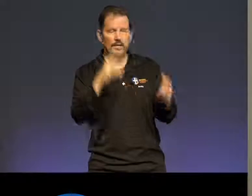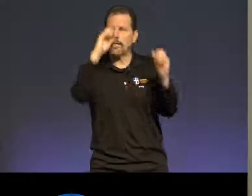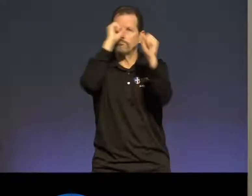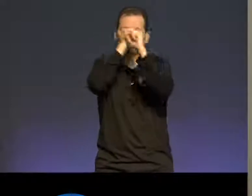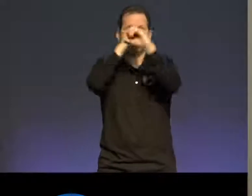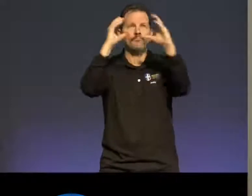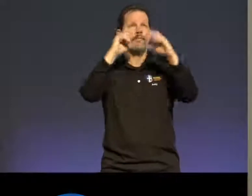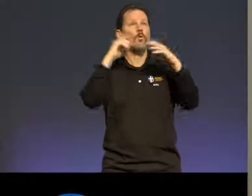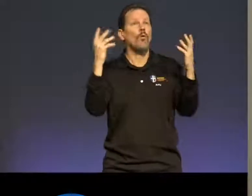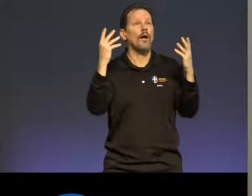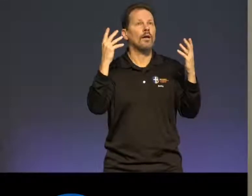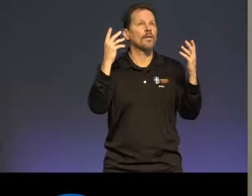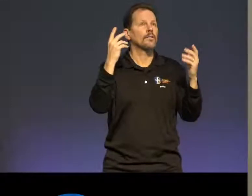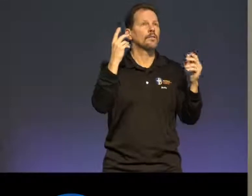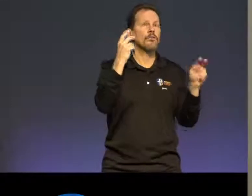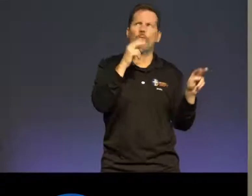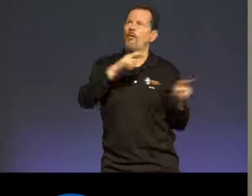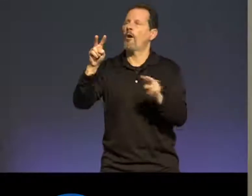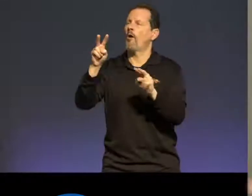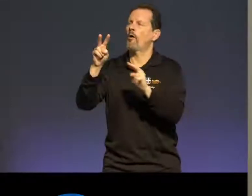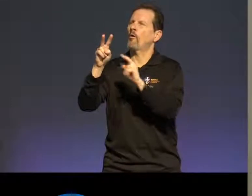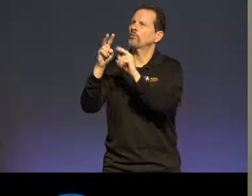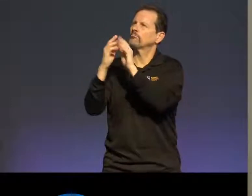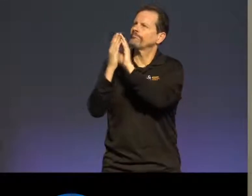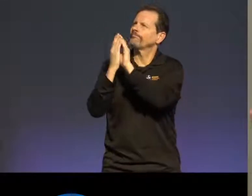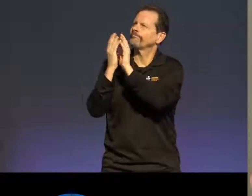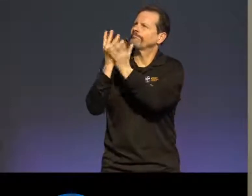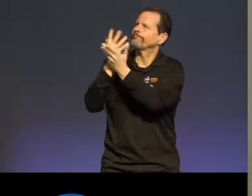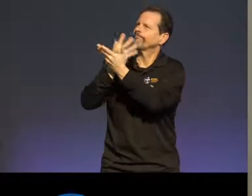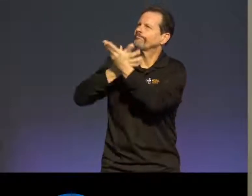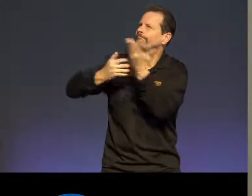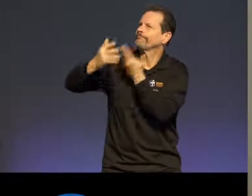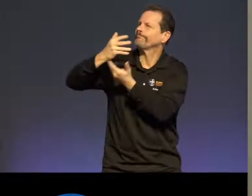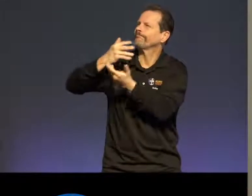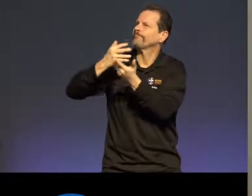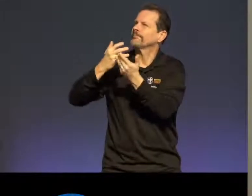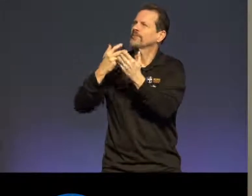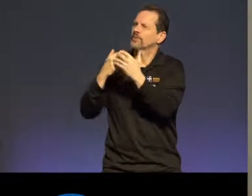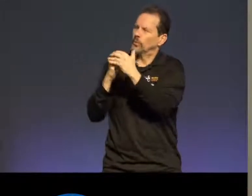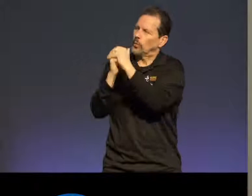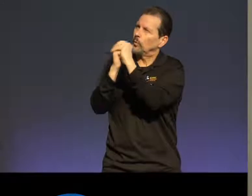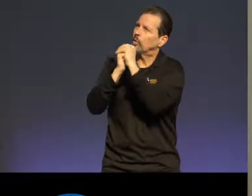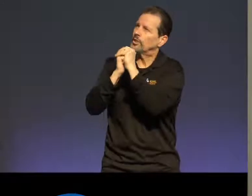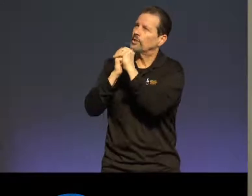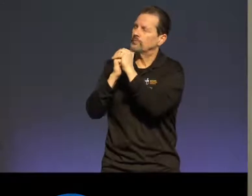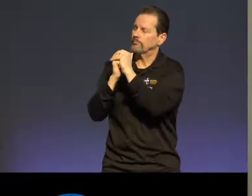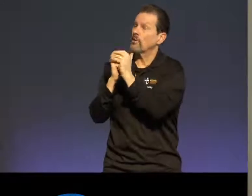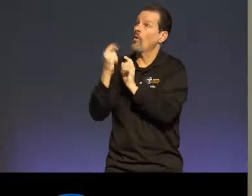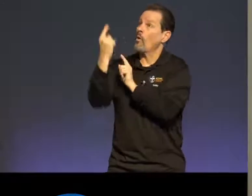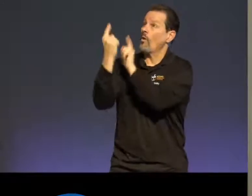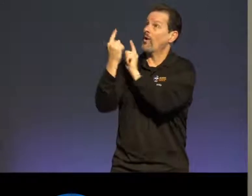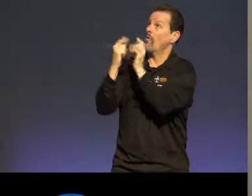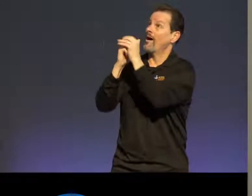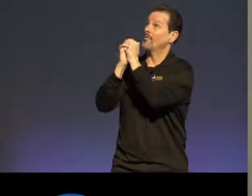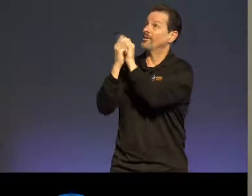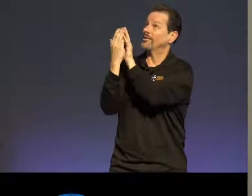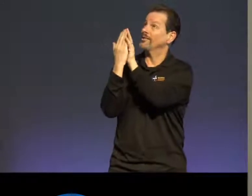A heart that desires to worship you both in secret and in mixed